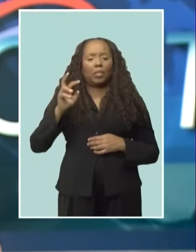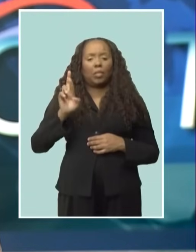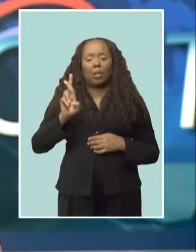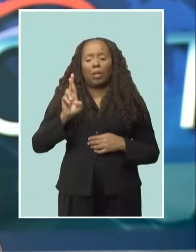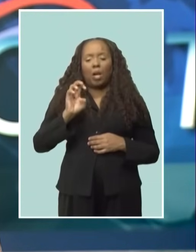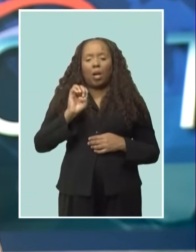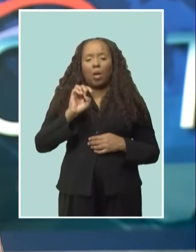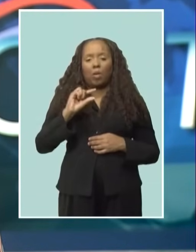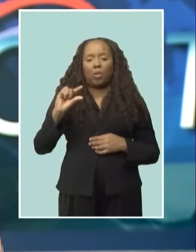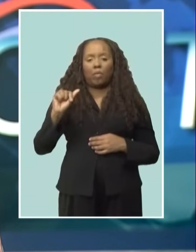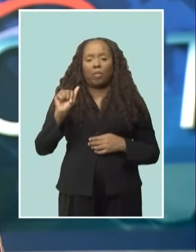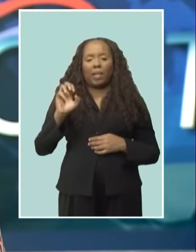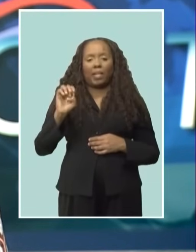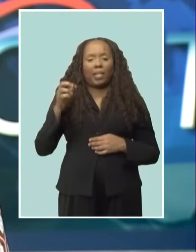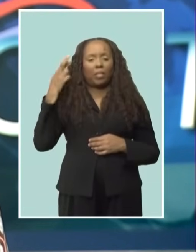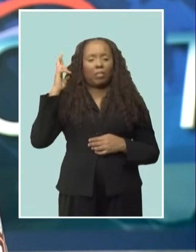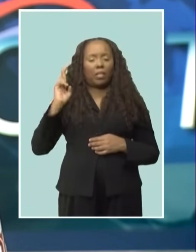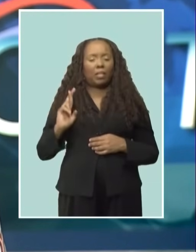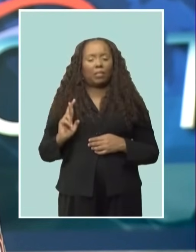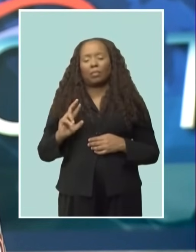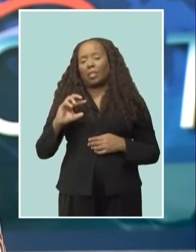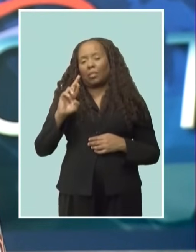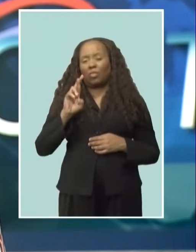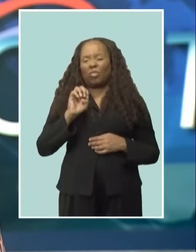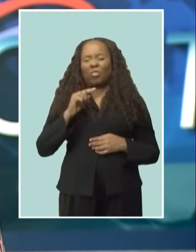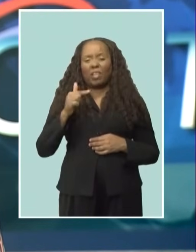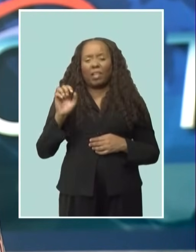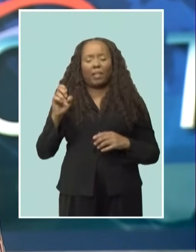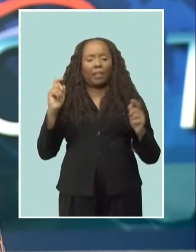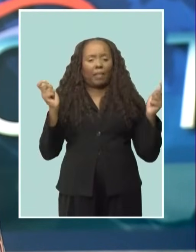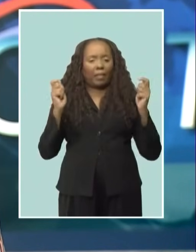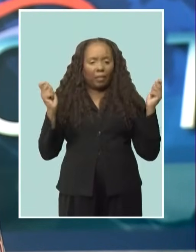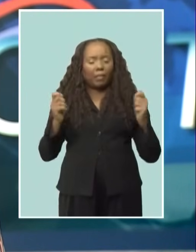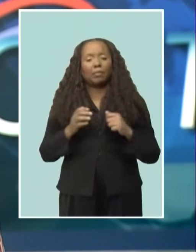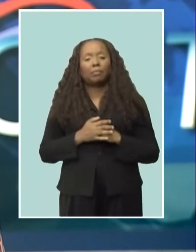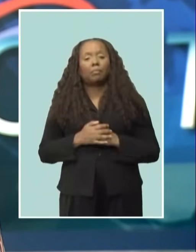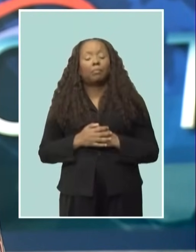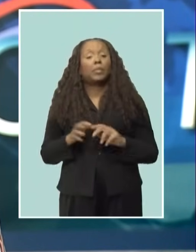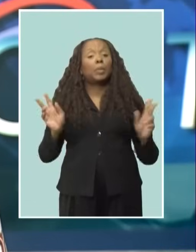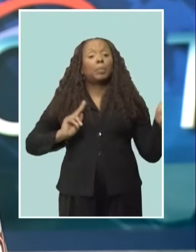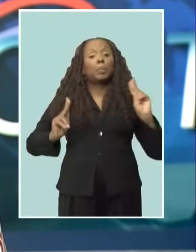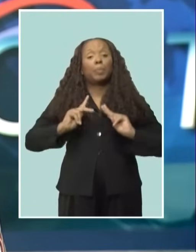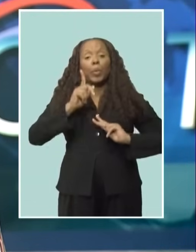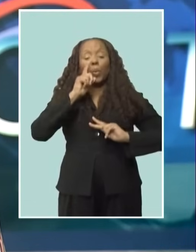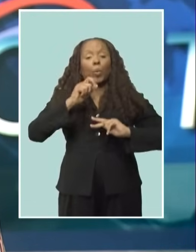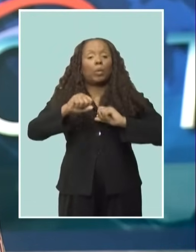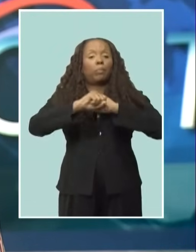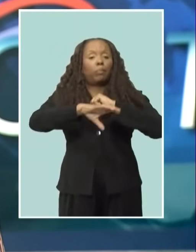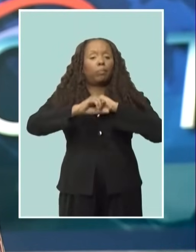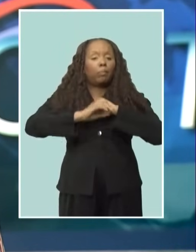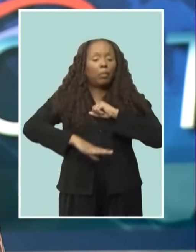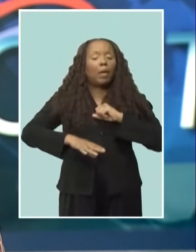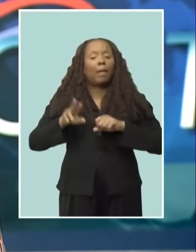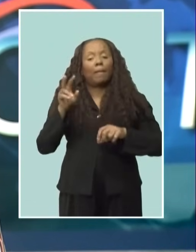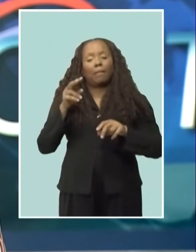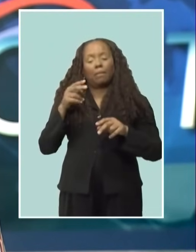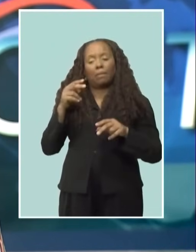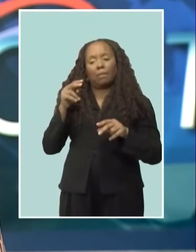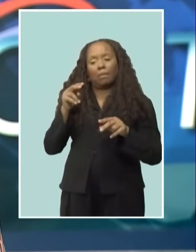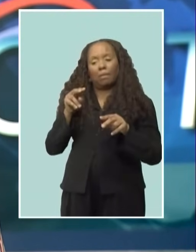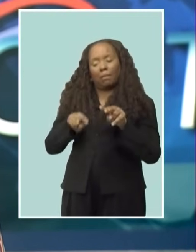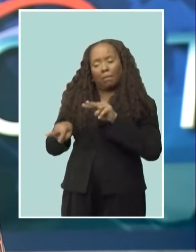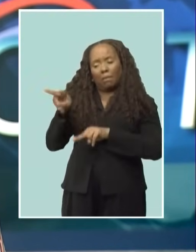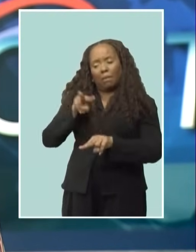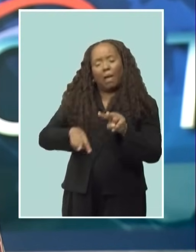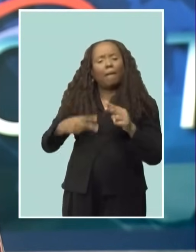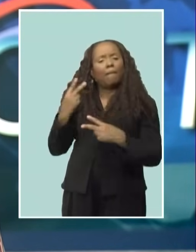and promoters, sponsors and other officials made a site visit today ahead of the event scheduled to start next Friday. Trevor Thorpe